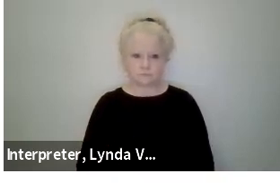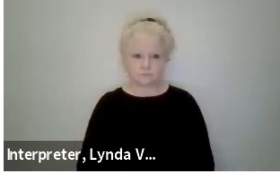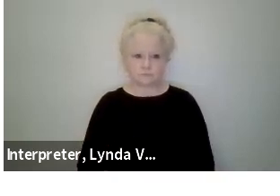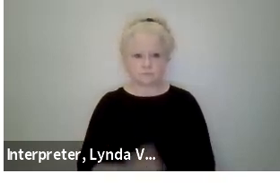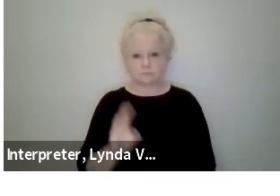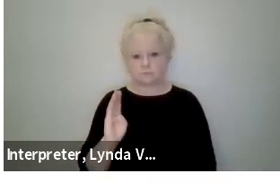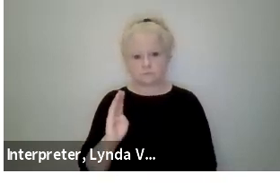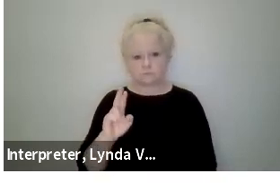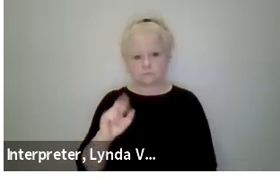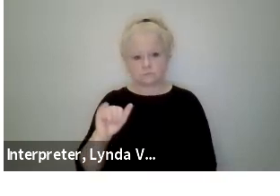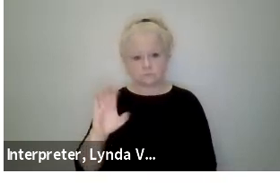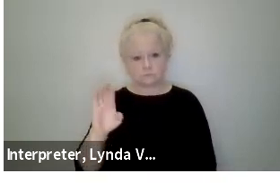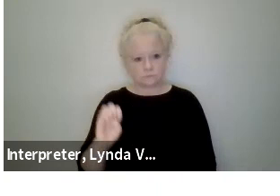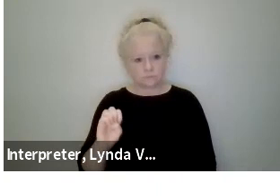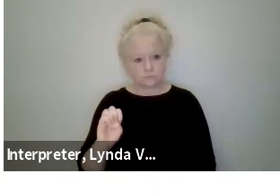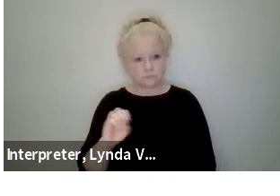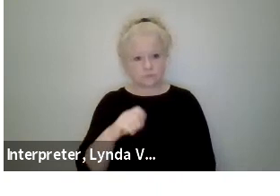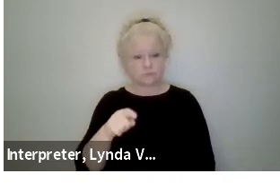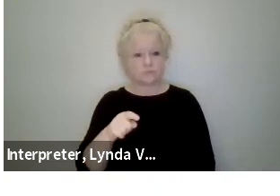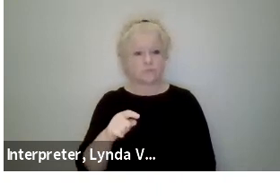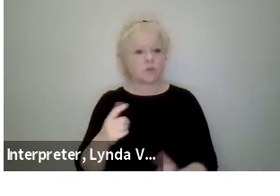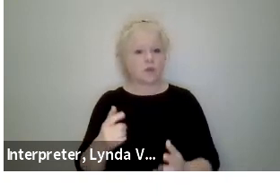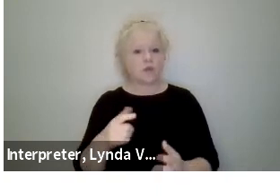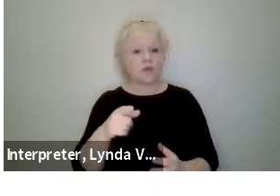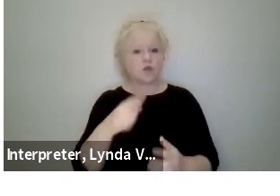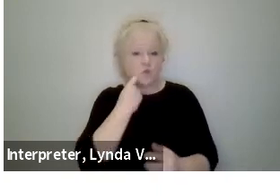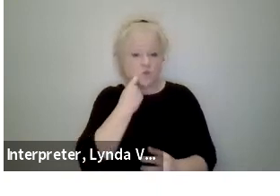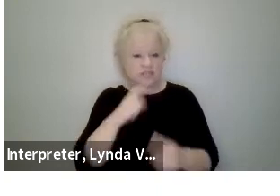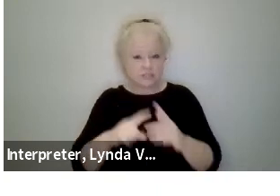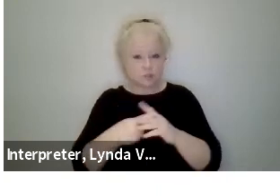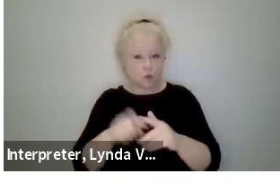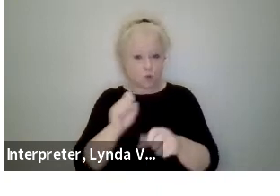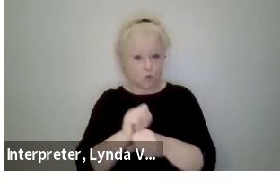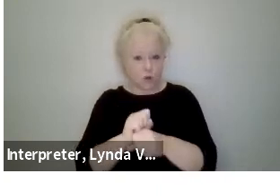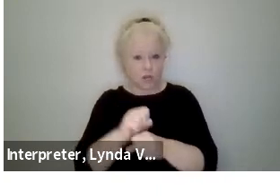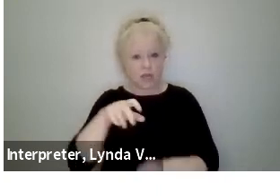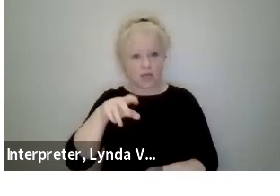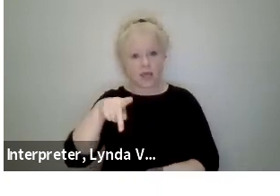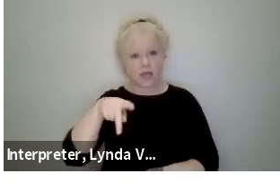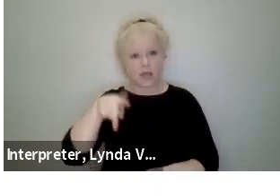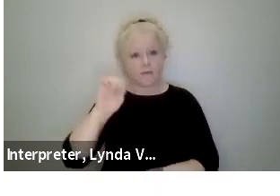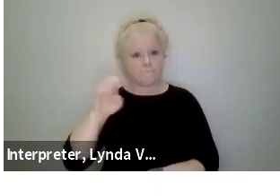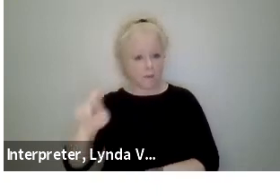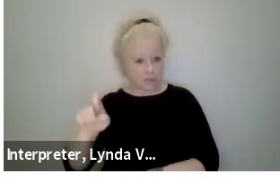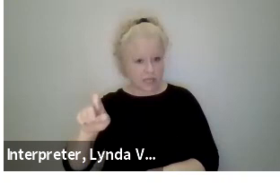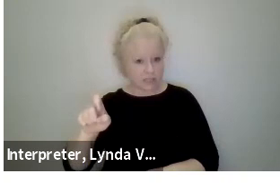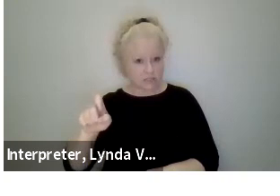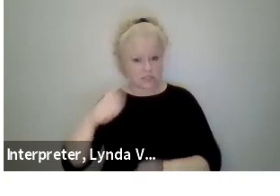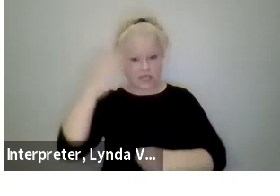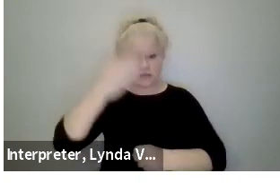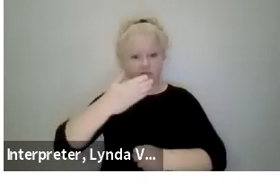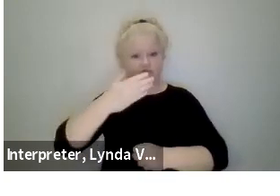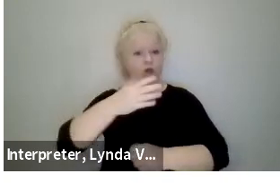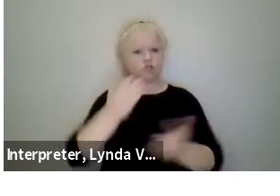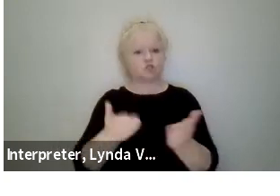And this is Bryce, one of our participants who recently started working at Publix as part of their front service staff, and he